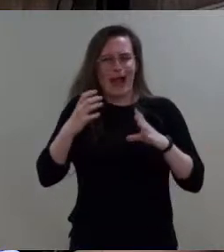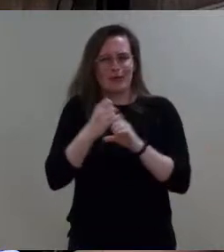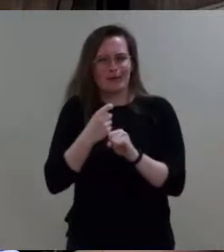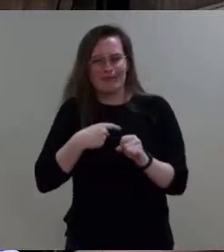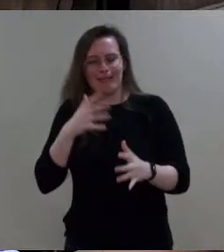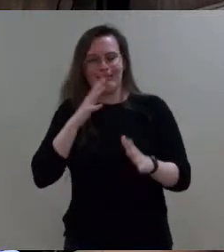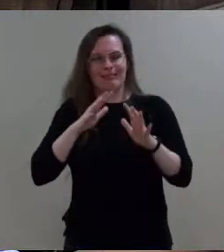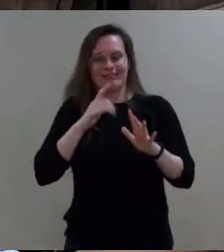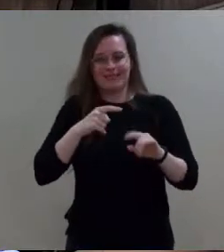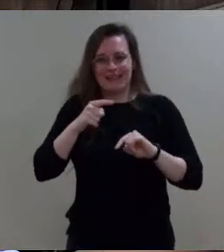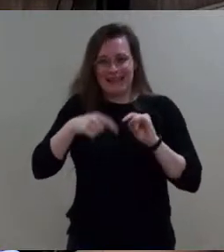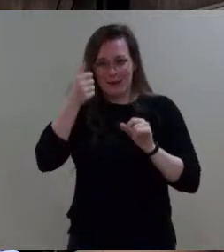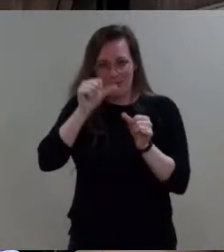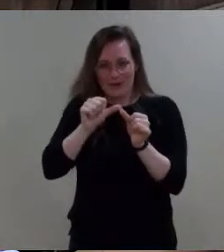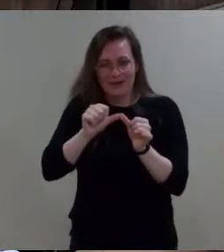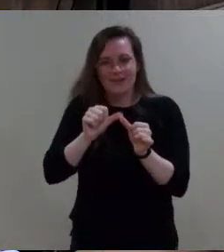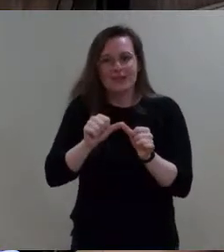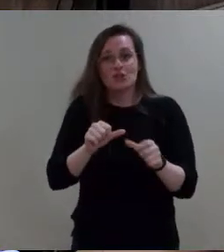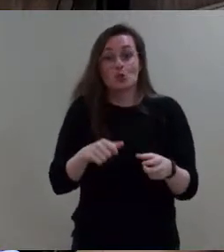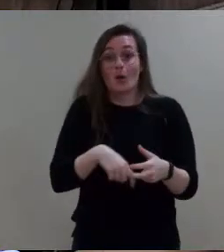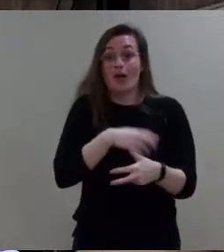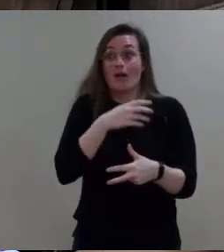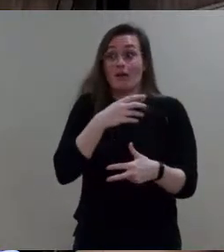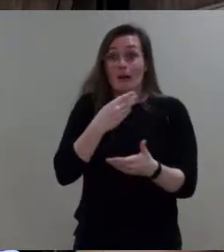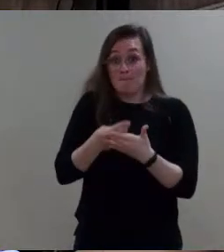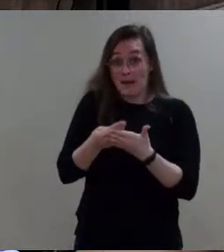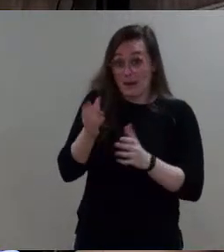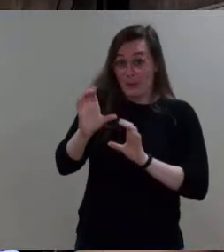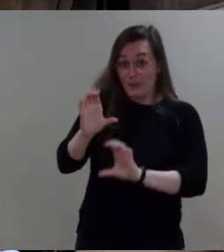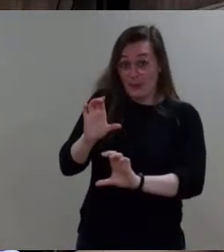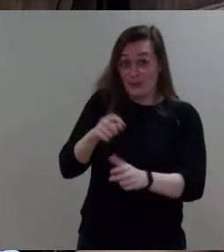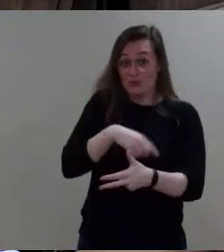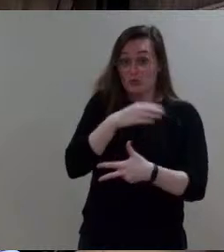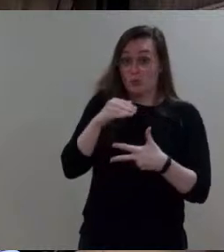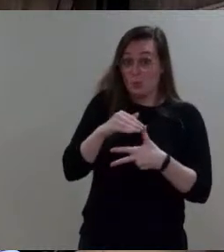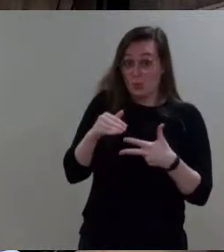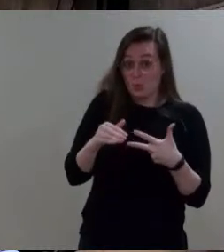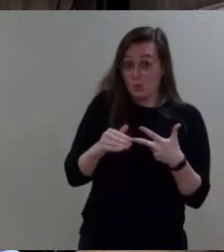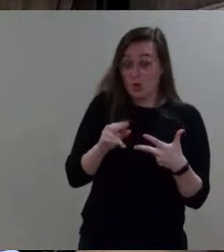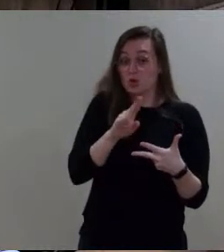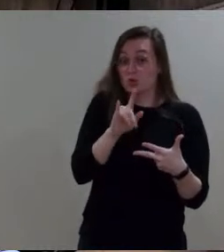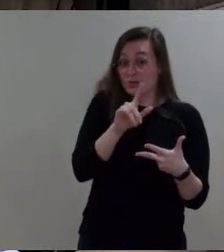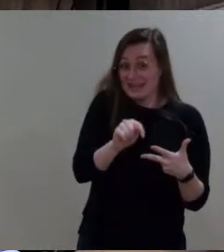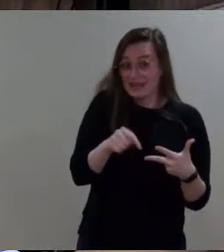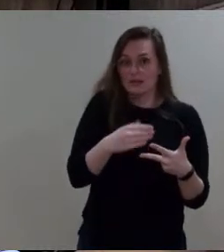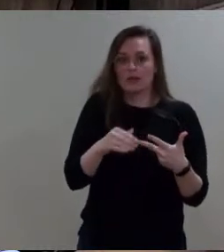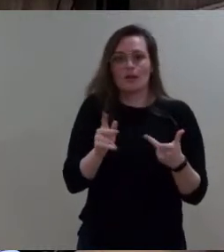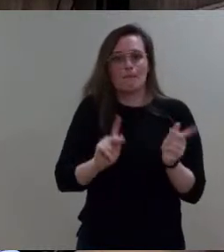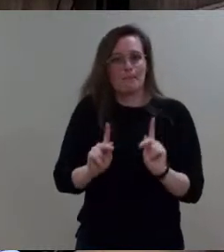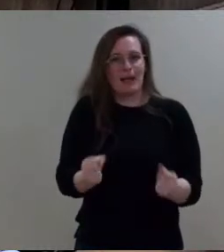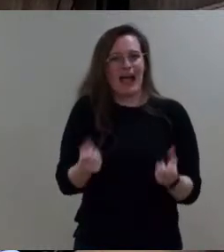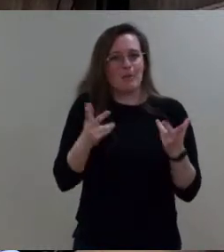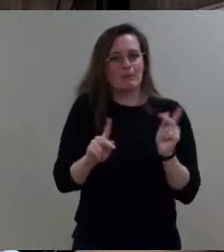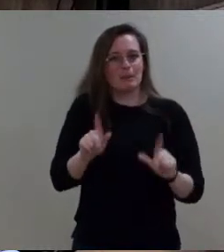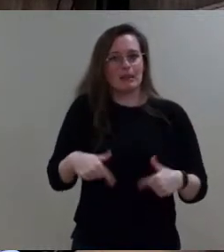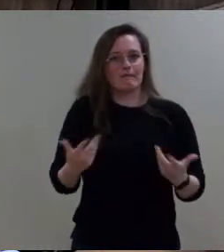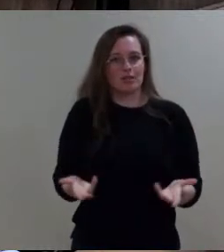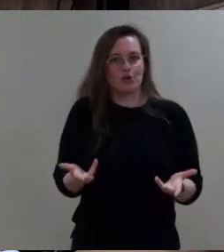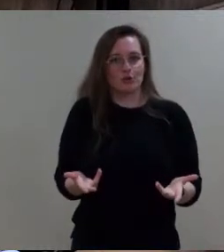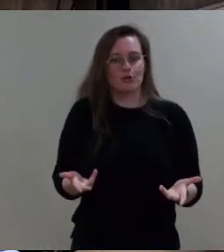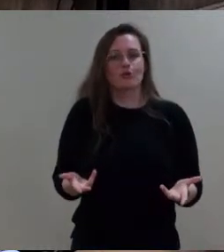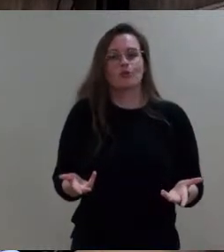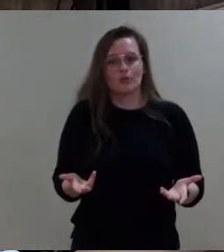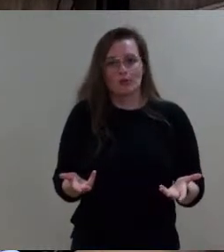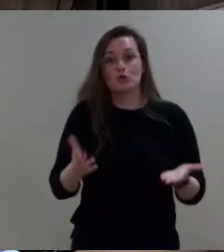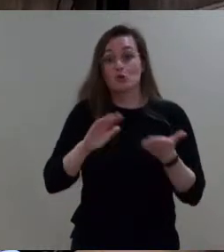But there's three components, and two of those three components are dwelling units and population. So in towns, they're all